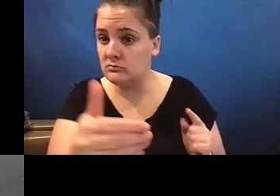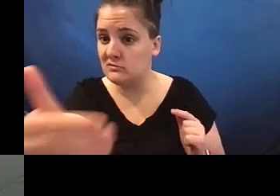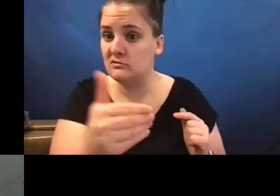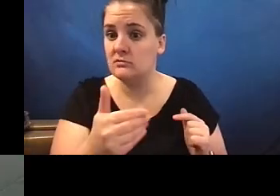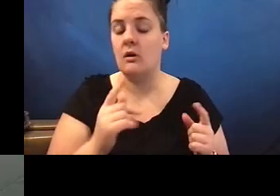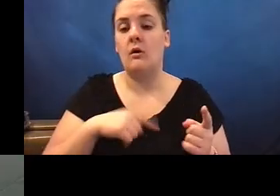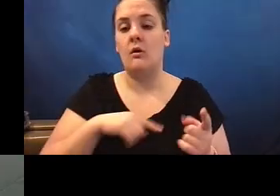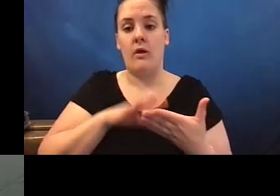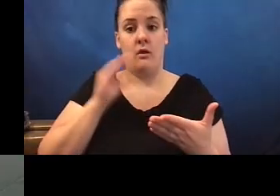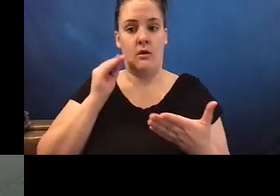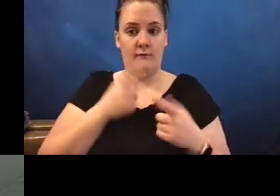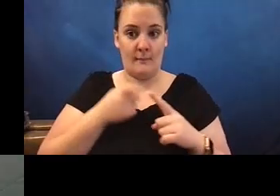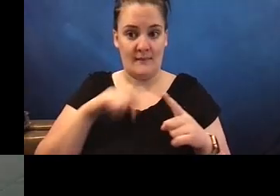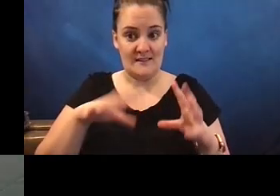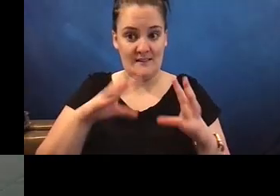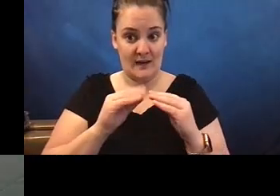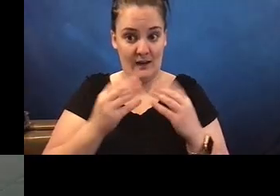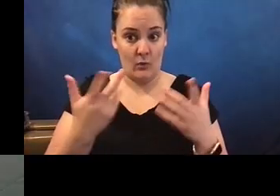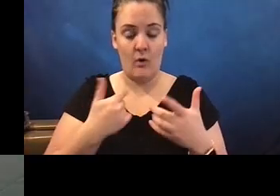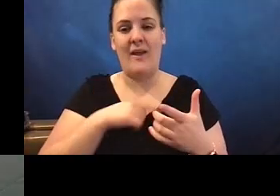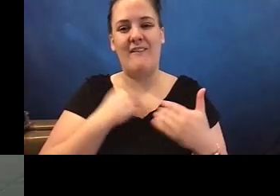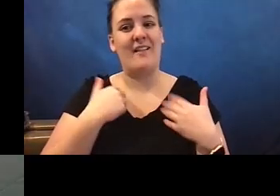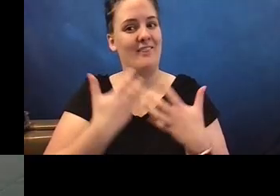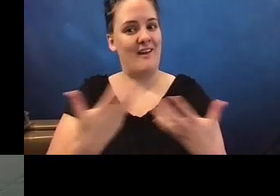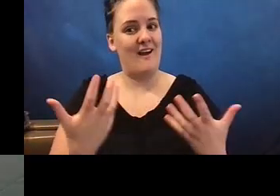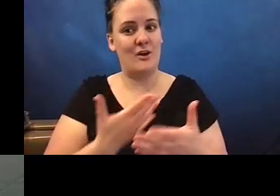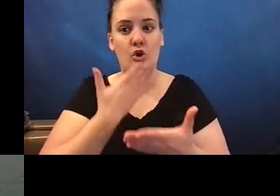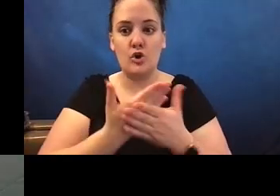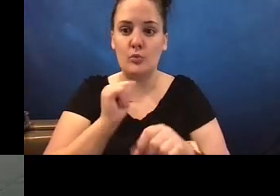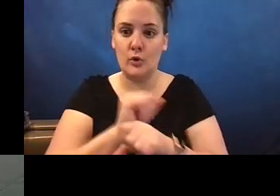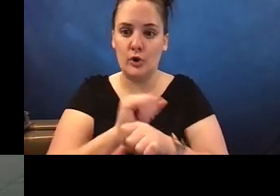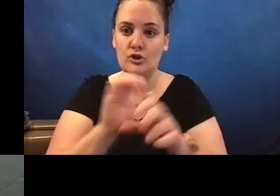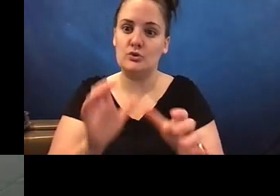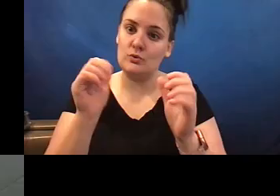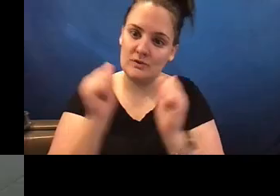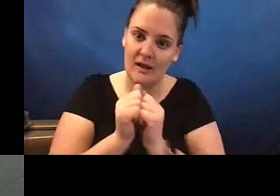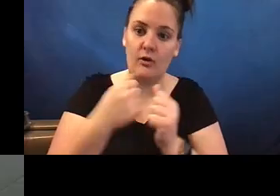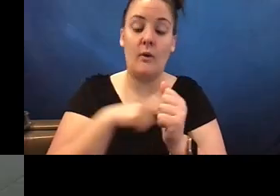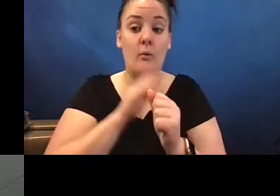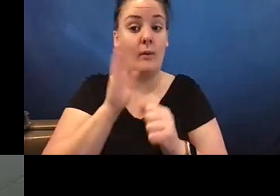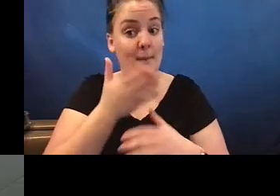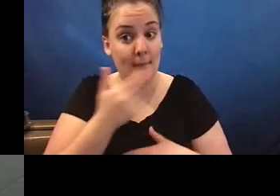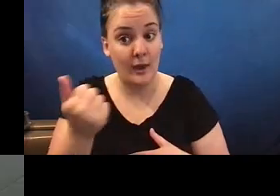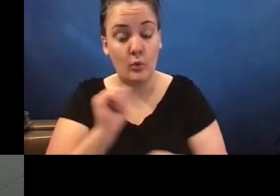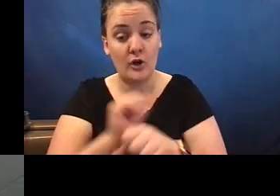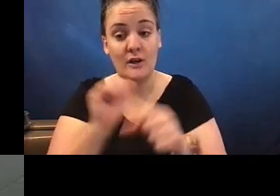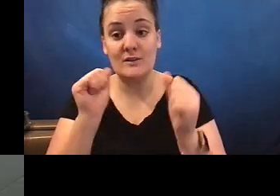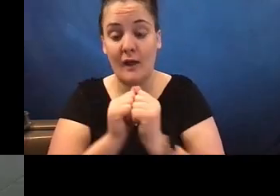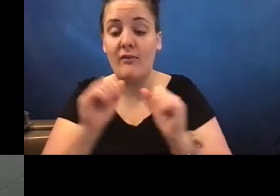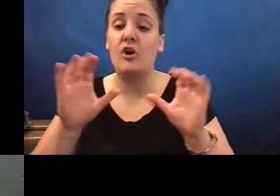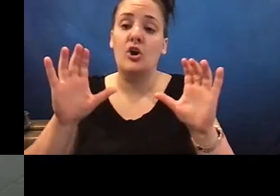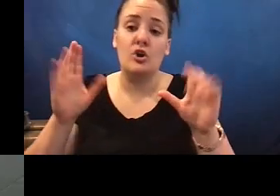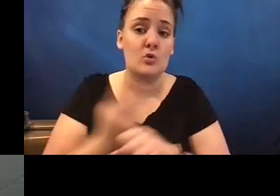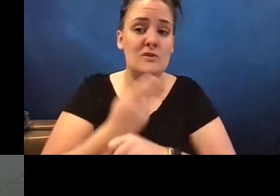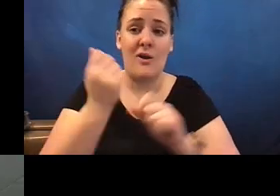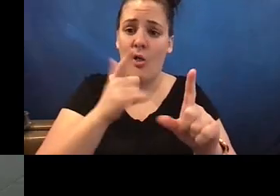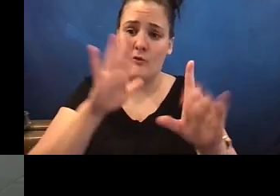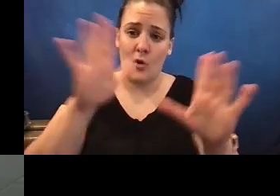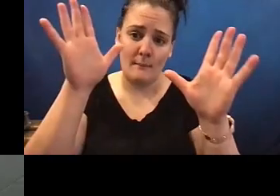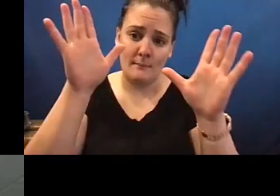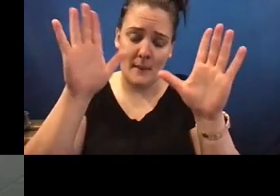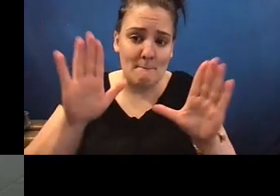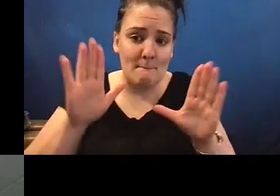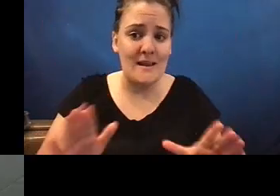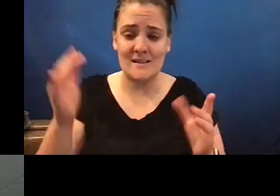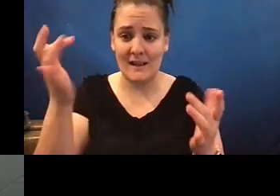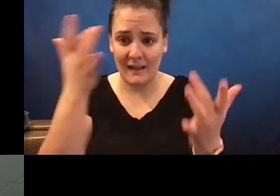is we got a lot of good work to do together, and we will be better, and we're working together, leveraging all the amazing intellect that you heard so